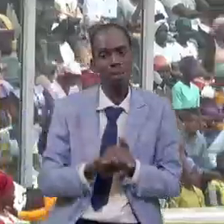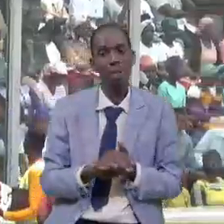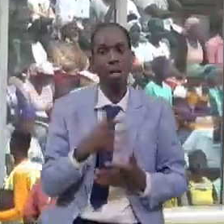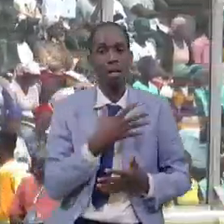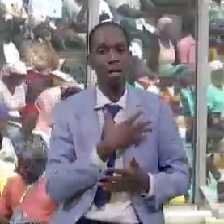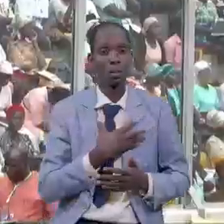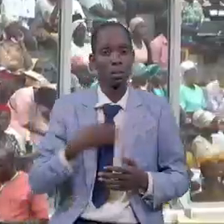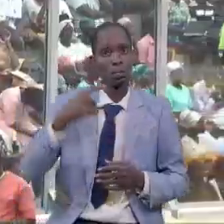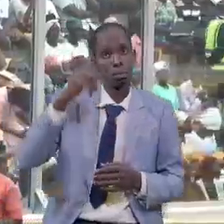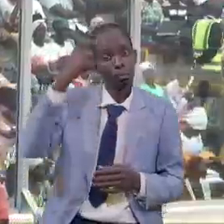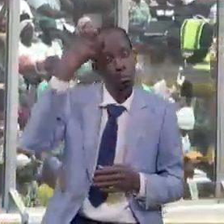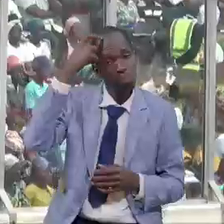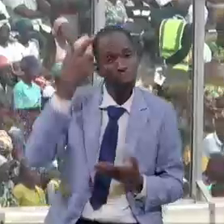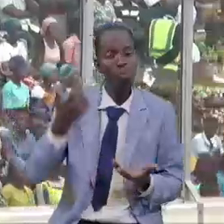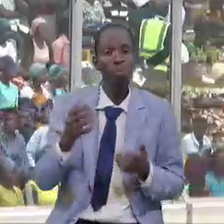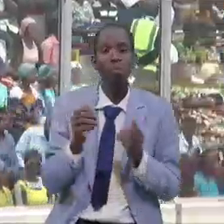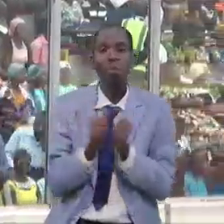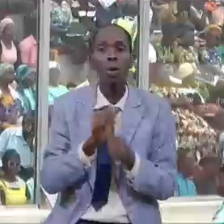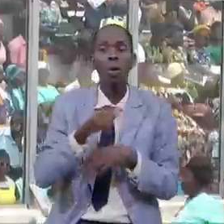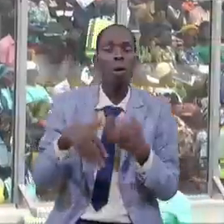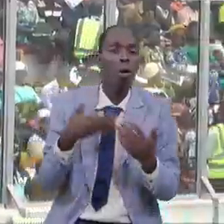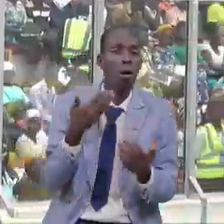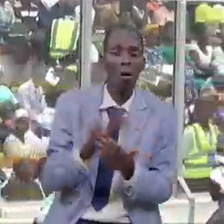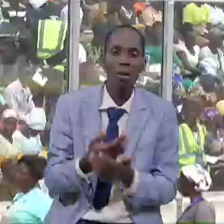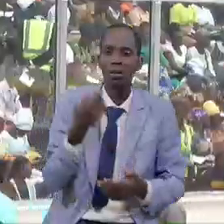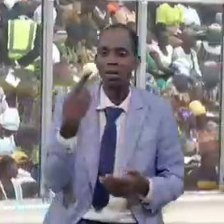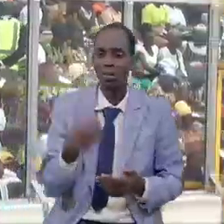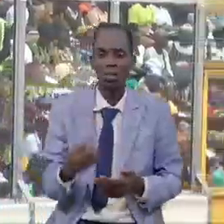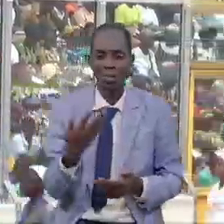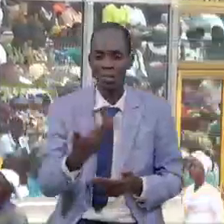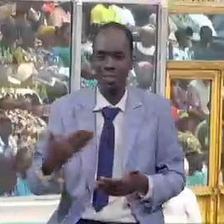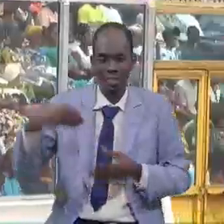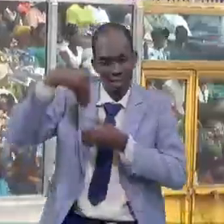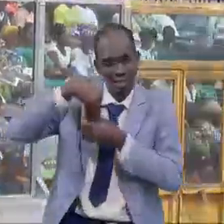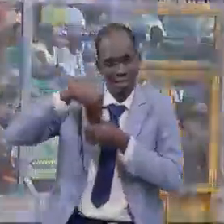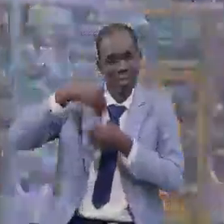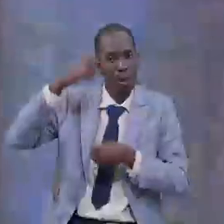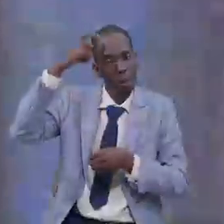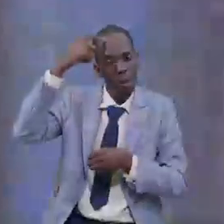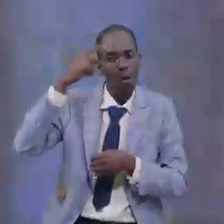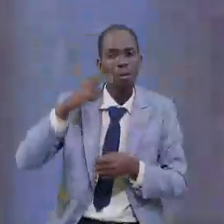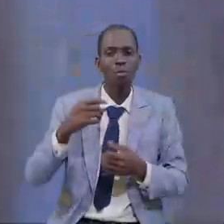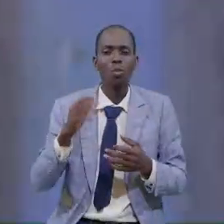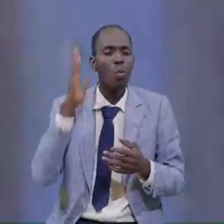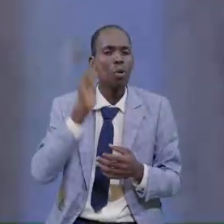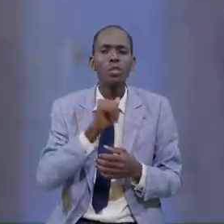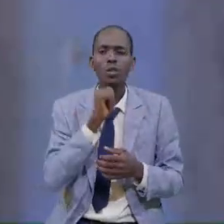all the neutrons and everything there, will not be well connected now to go